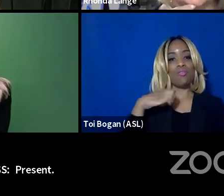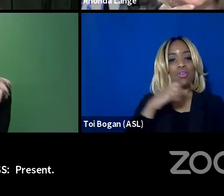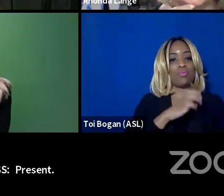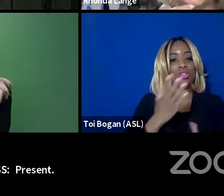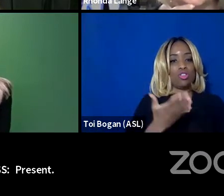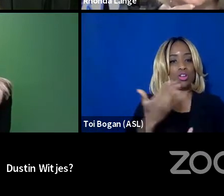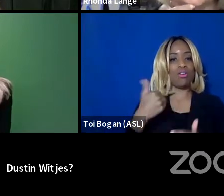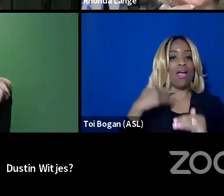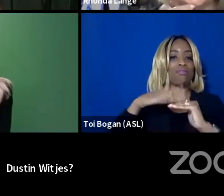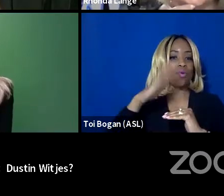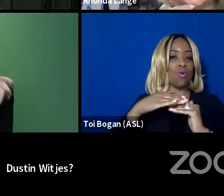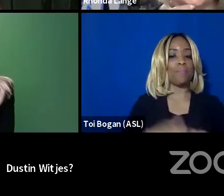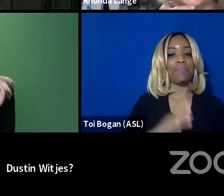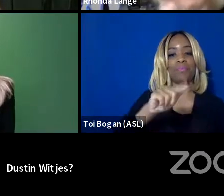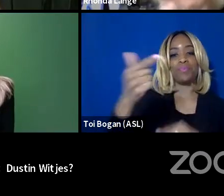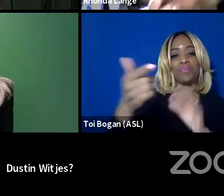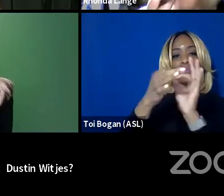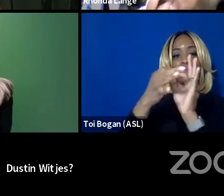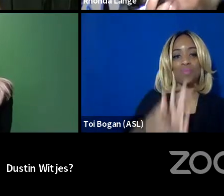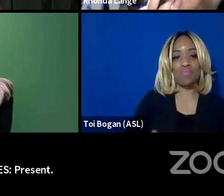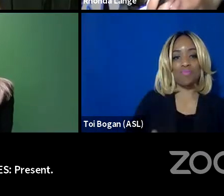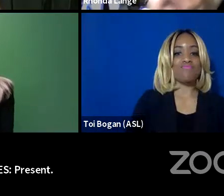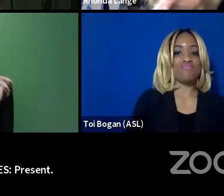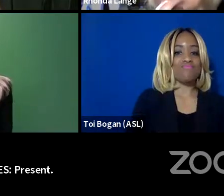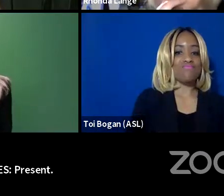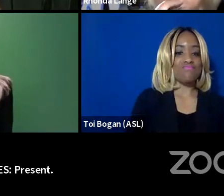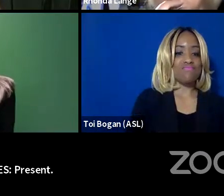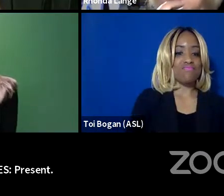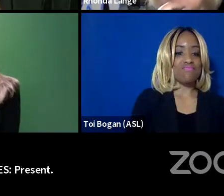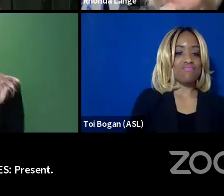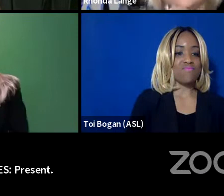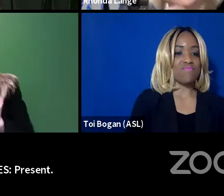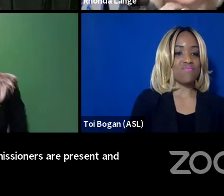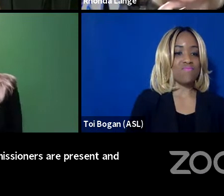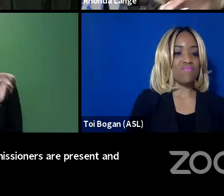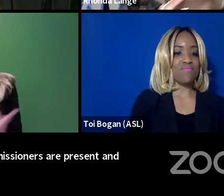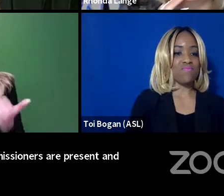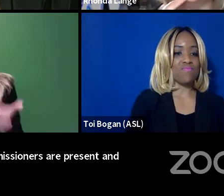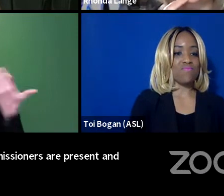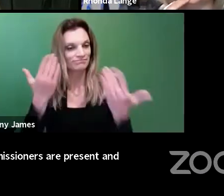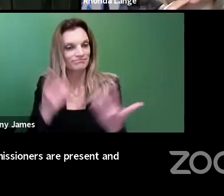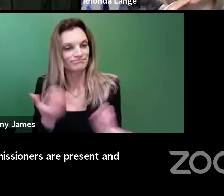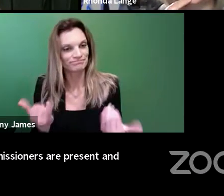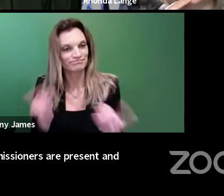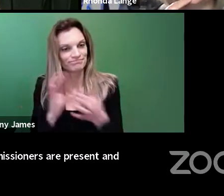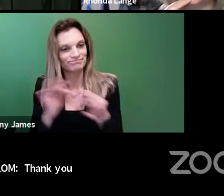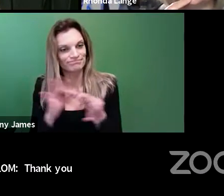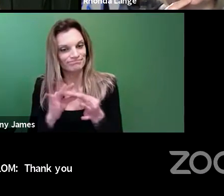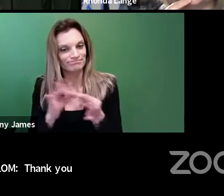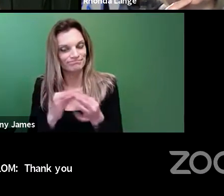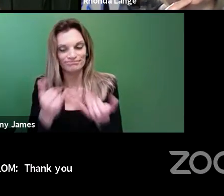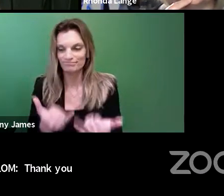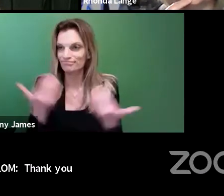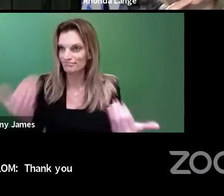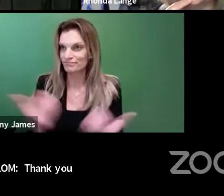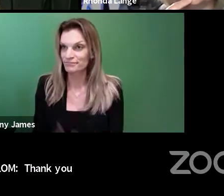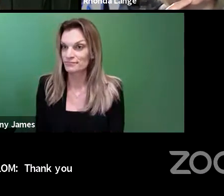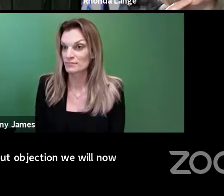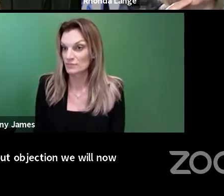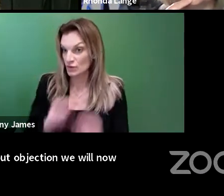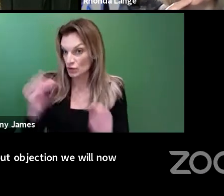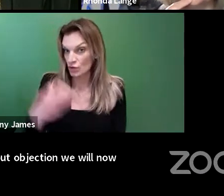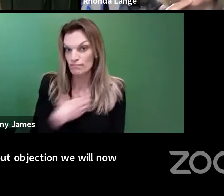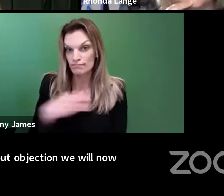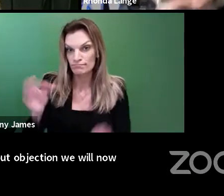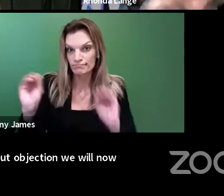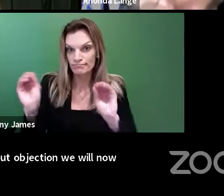a quorum. Thank you, Michigan Department of State. Without objection, we'll now resume our public comment. Hearing no